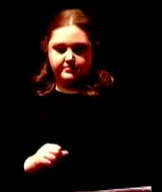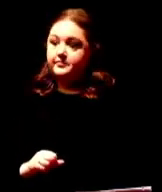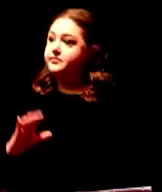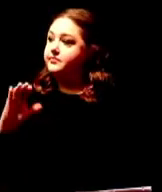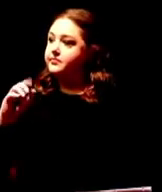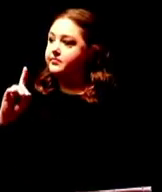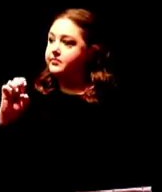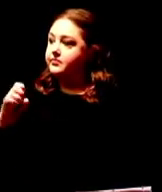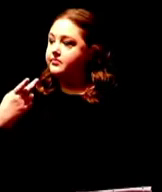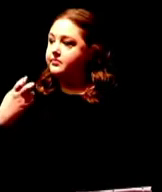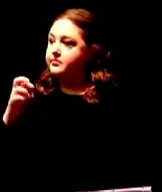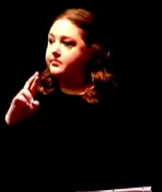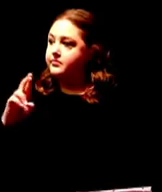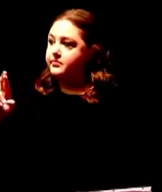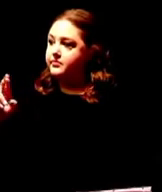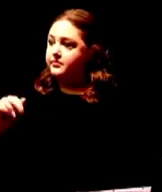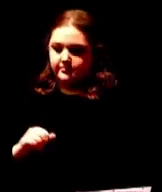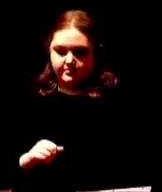Cade Herr.